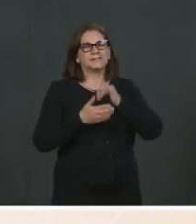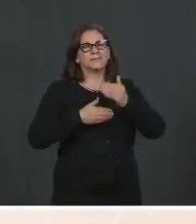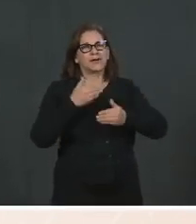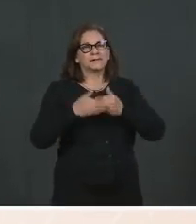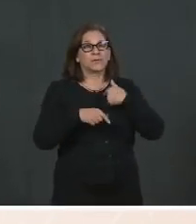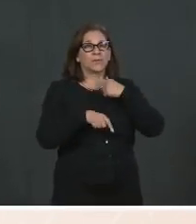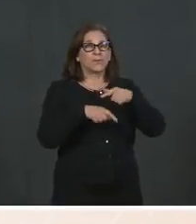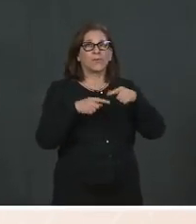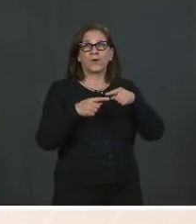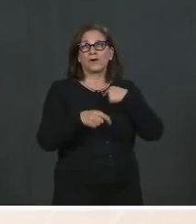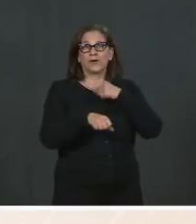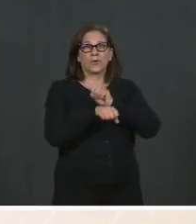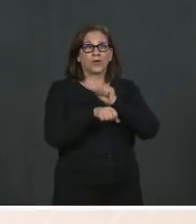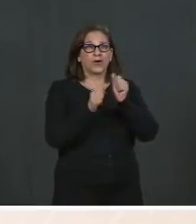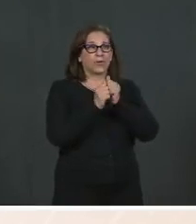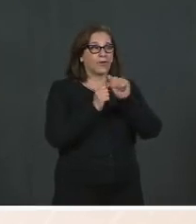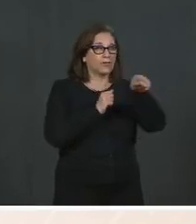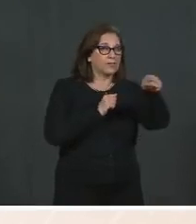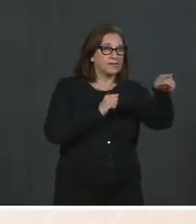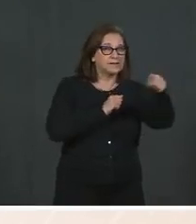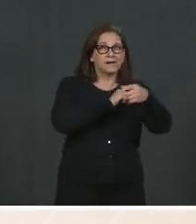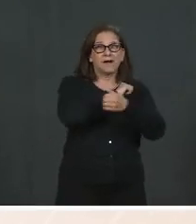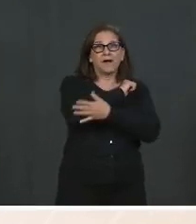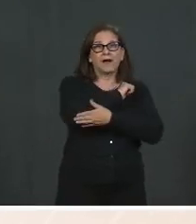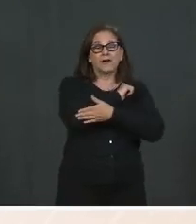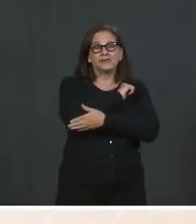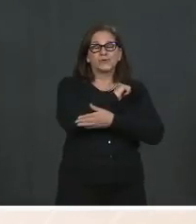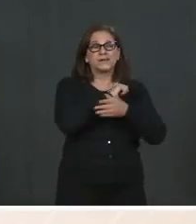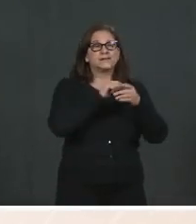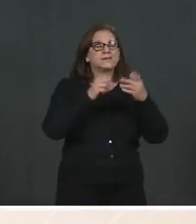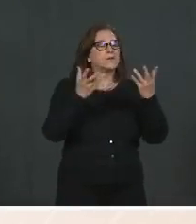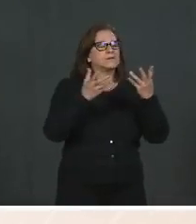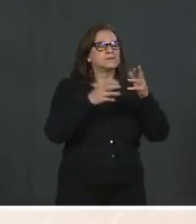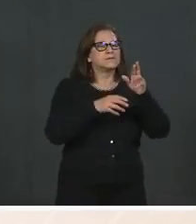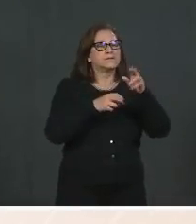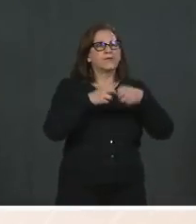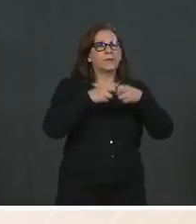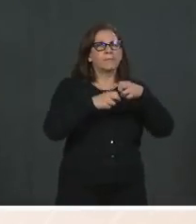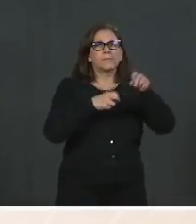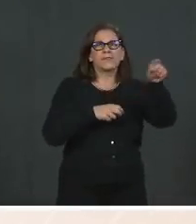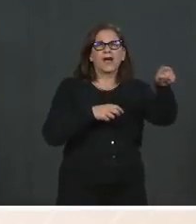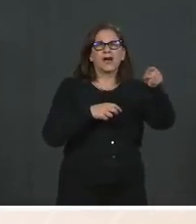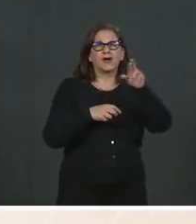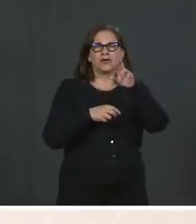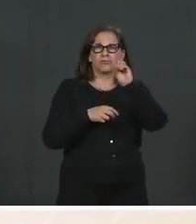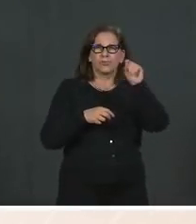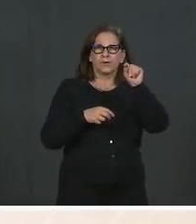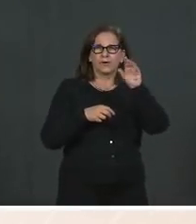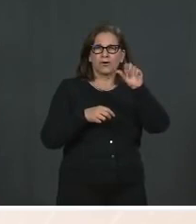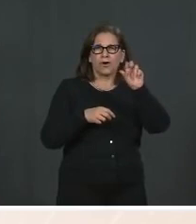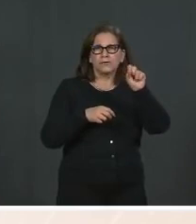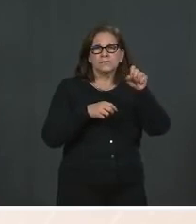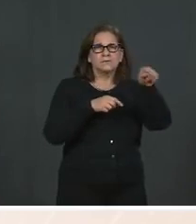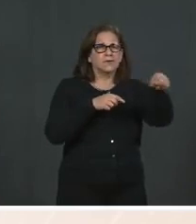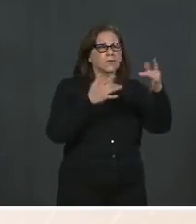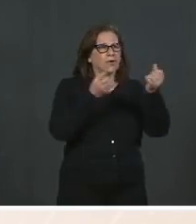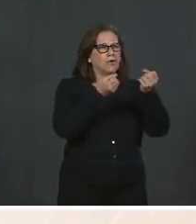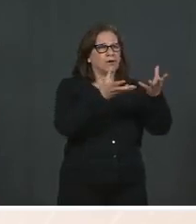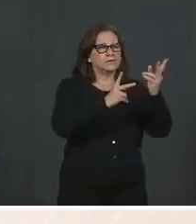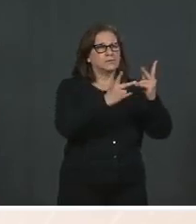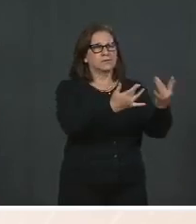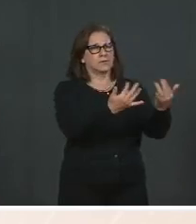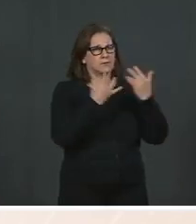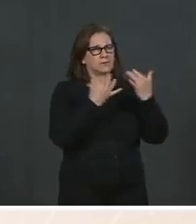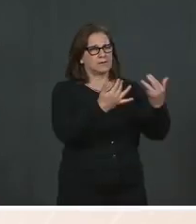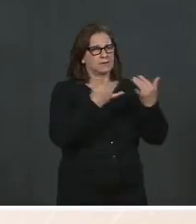to address root causes. And the president has also proposed an immigration bill that includes $400 billion in funding to help address the root